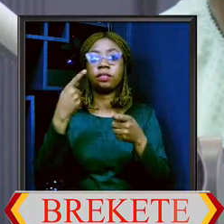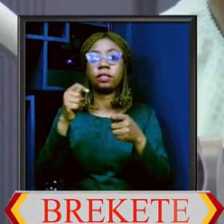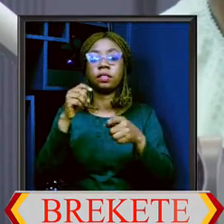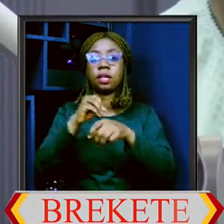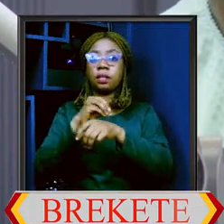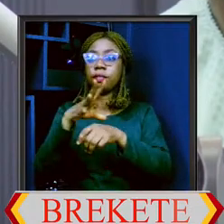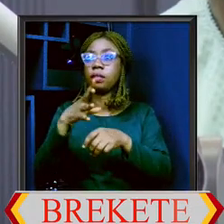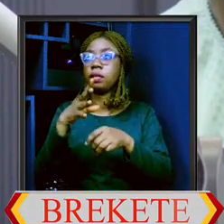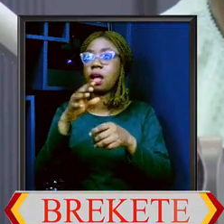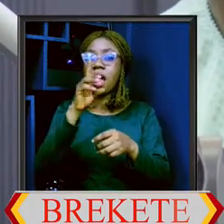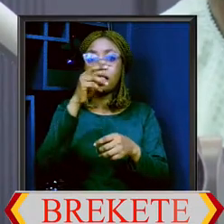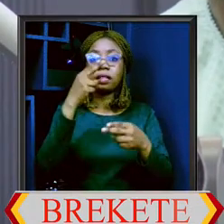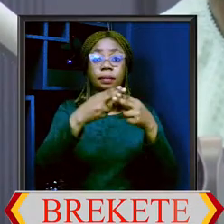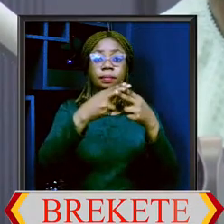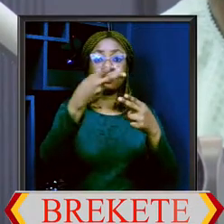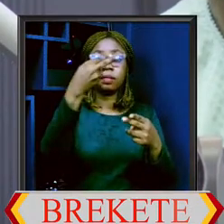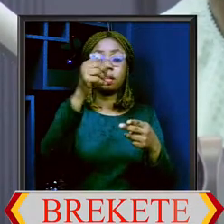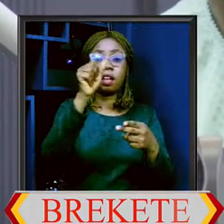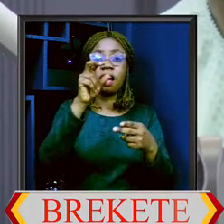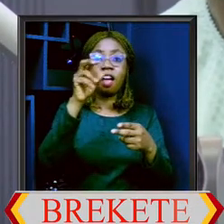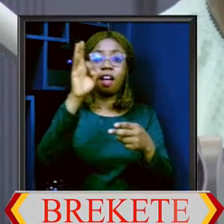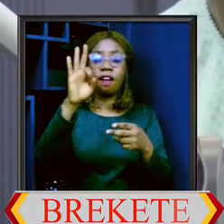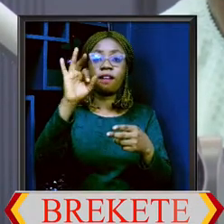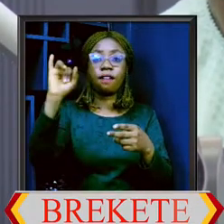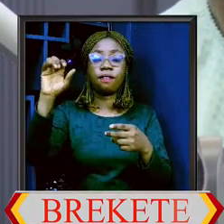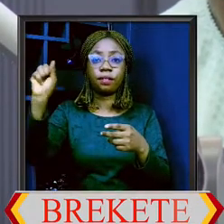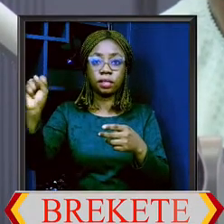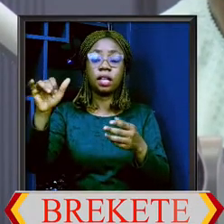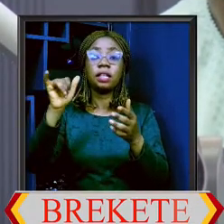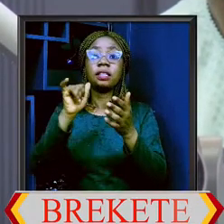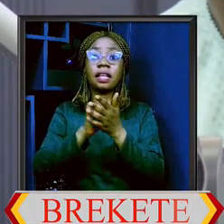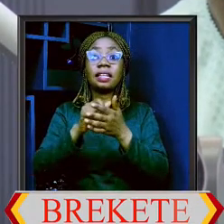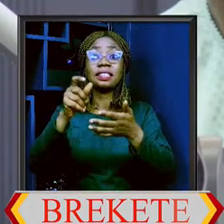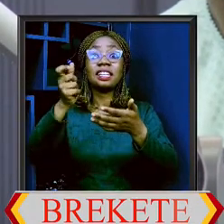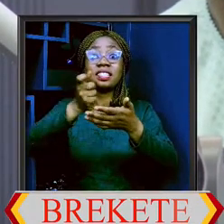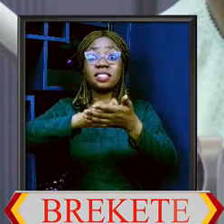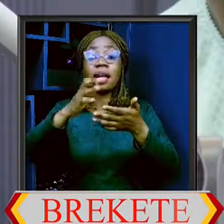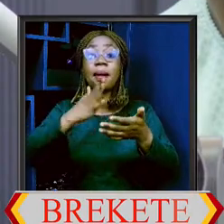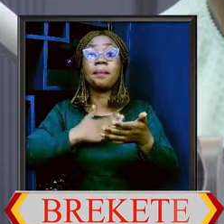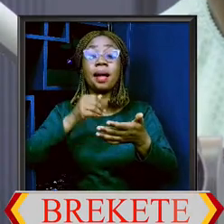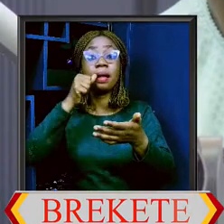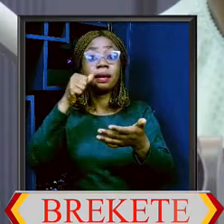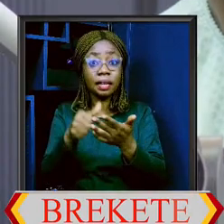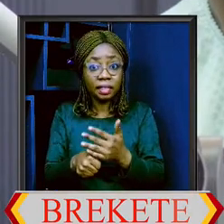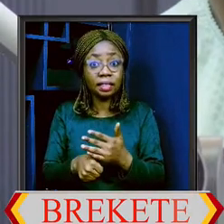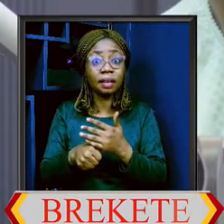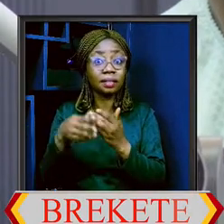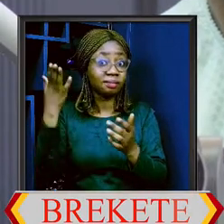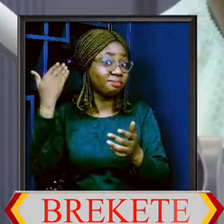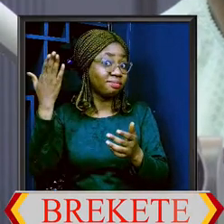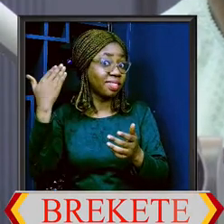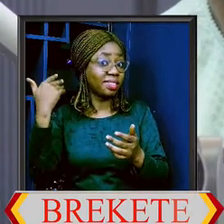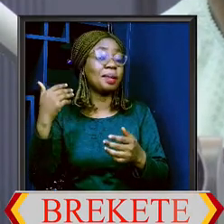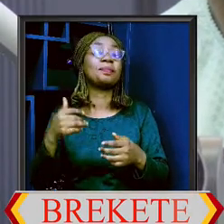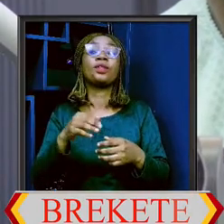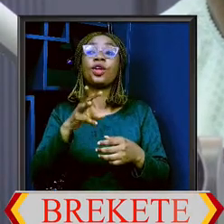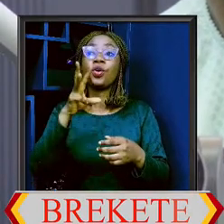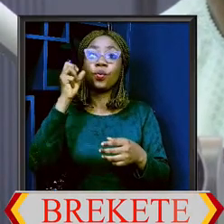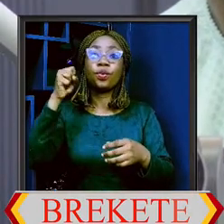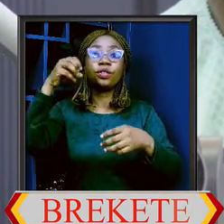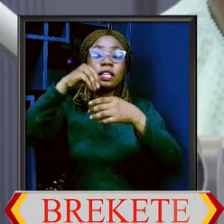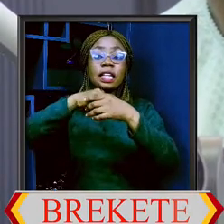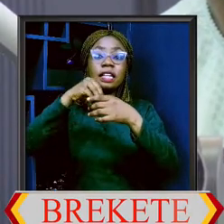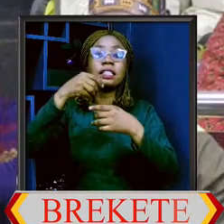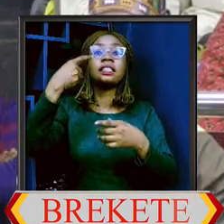ring him and he was even the one who signed my examination letter on behalf of the IG because then he was the IG for secretary he was even in